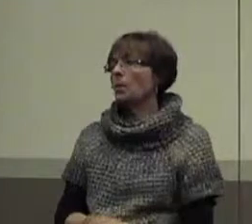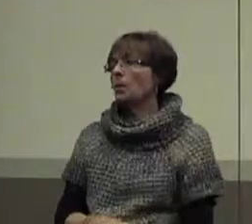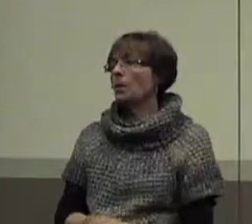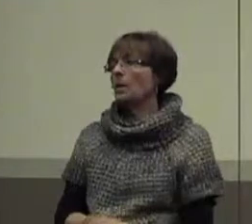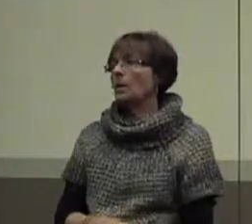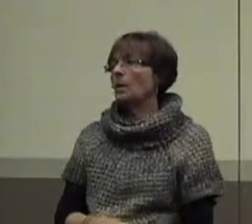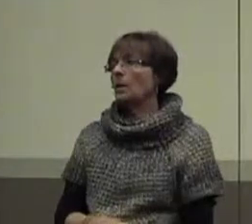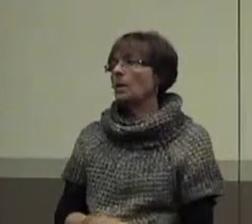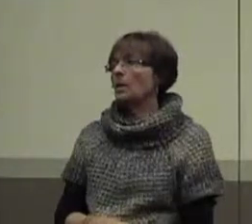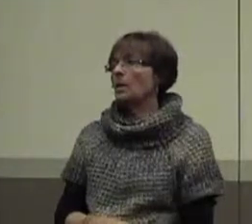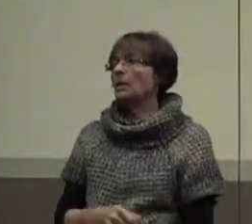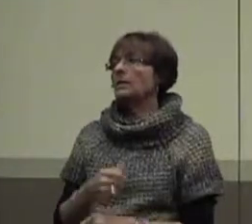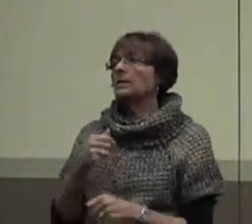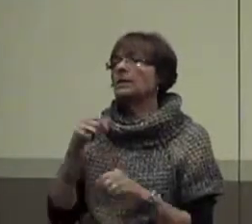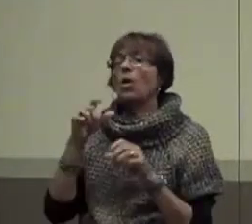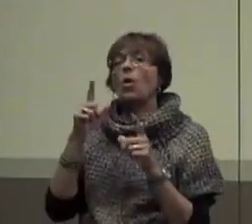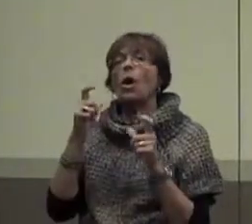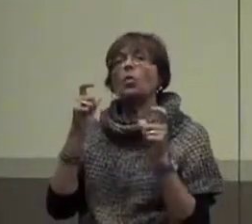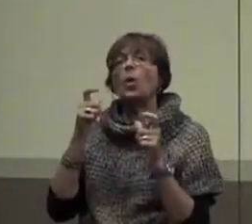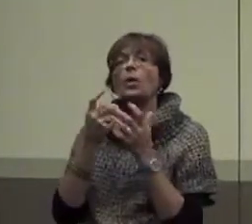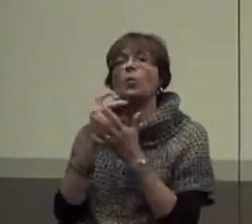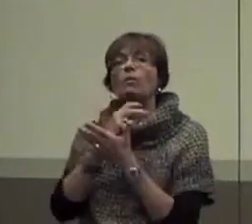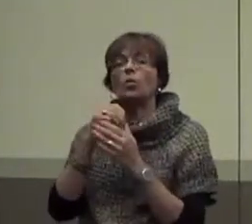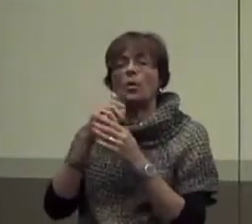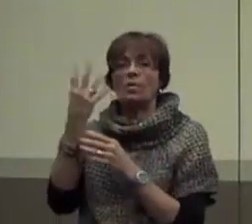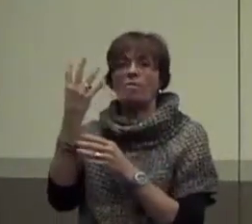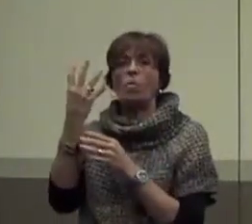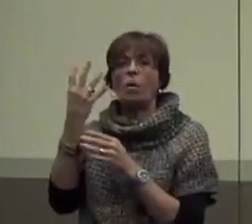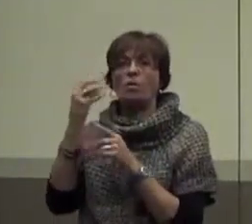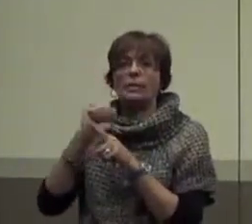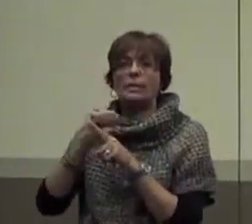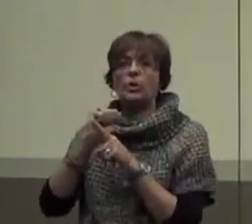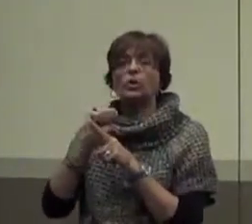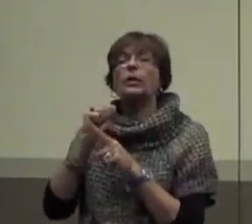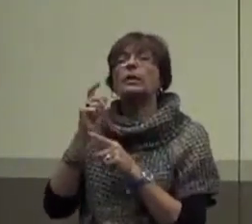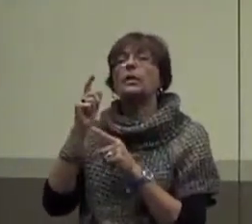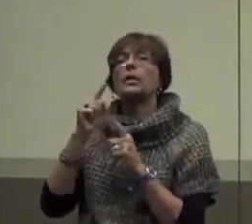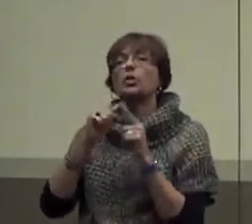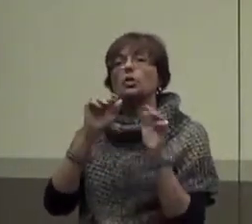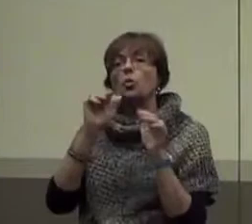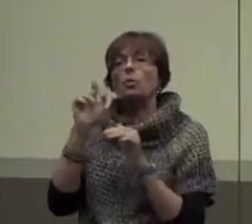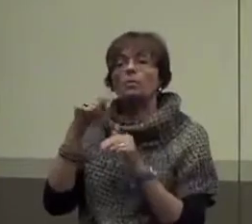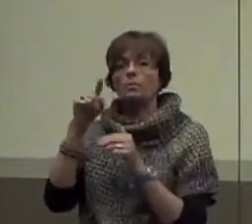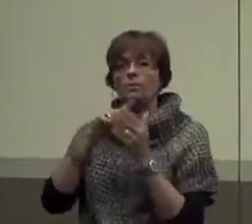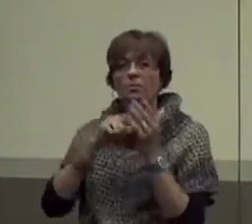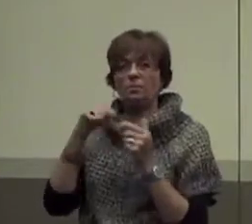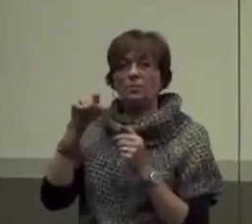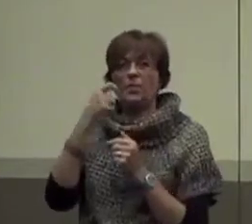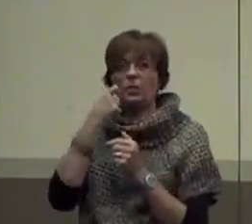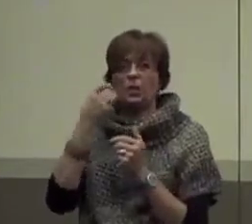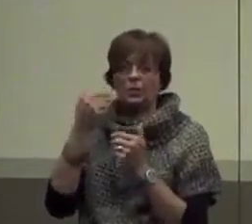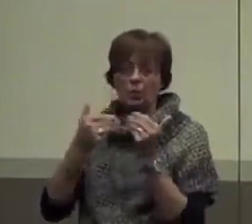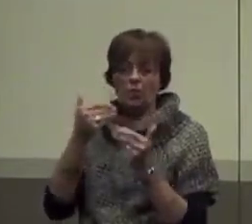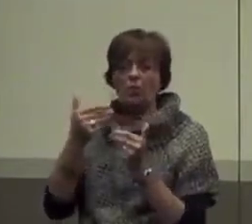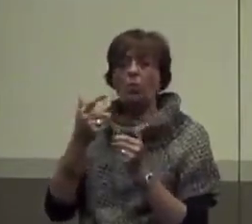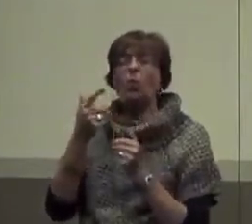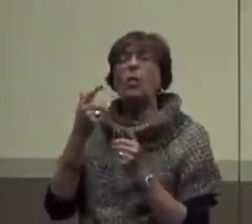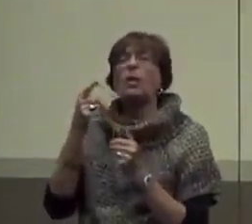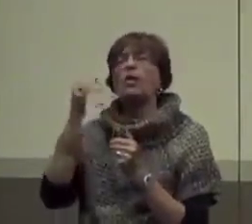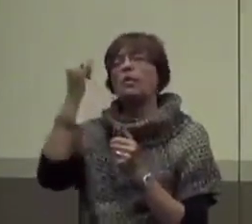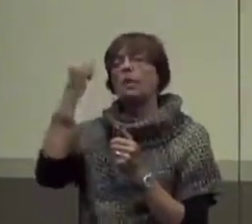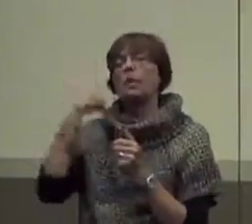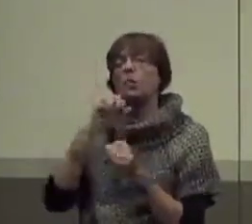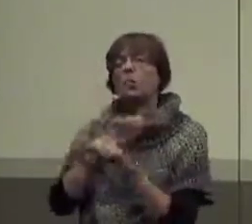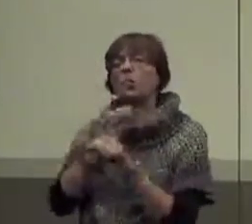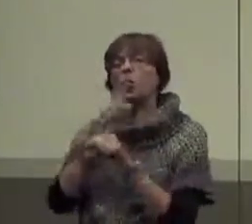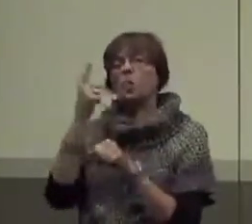So we do a quick review in the 4th session to remind them what they've just gone through and the idea that we're